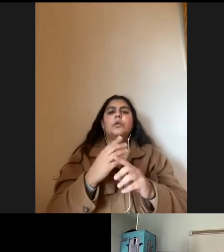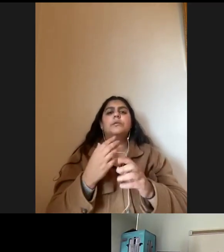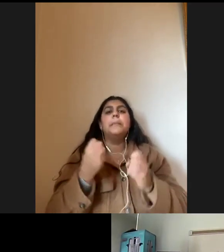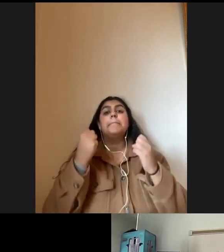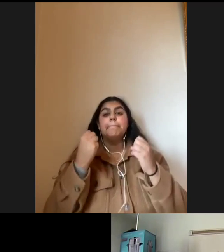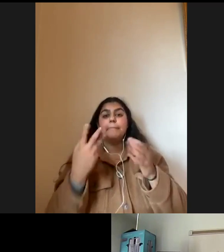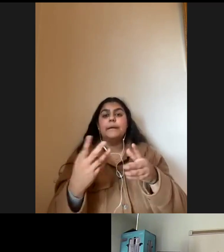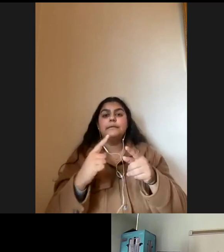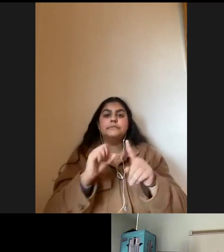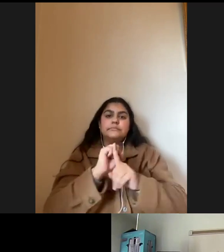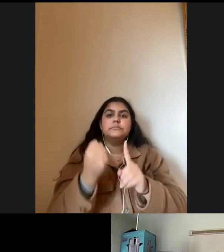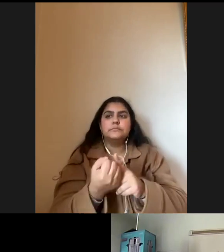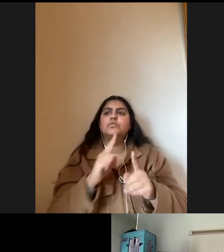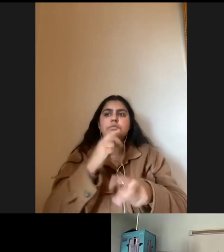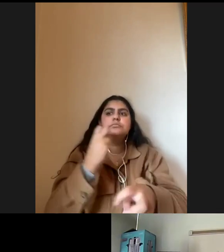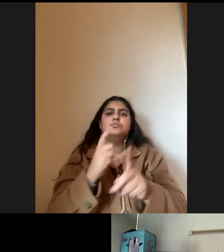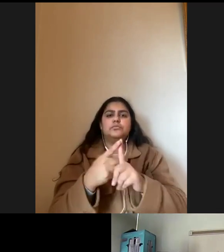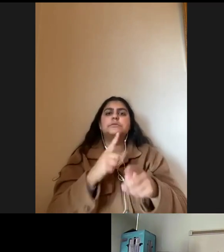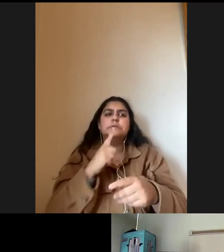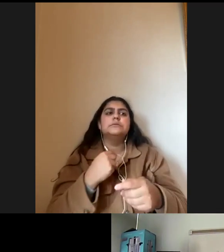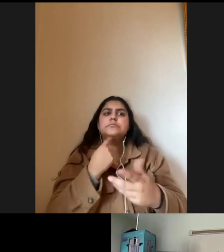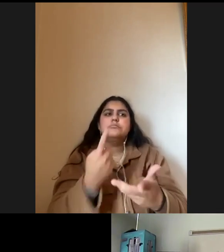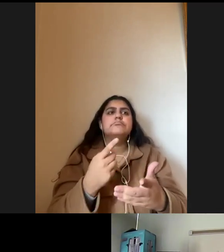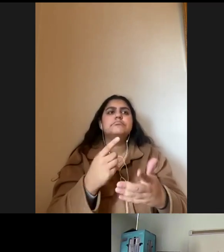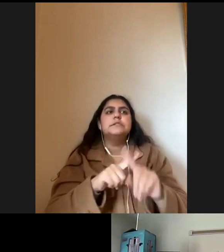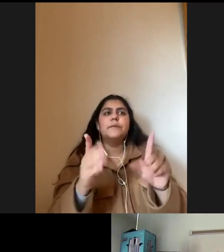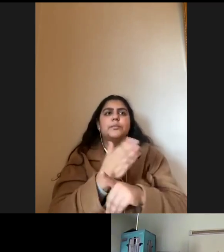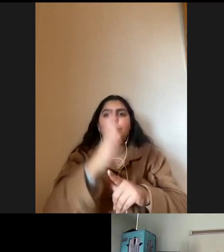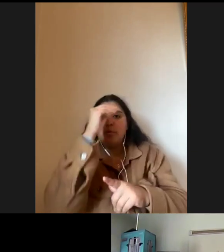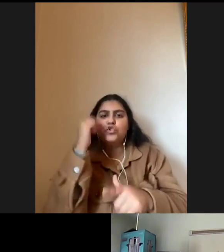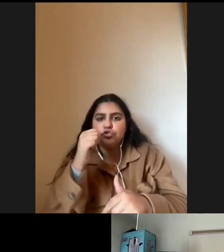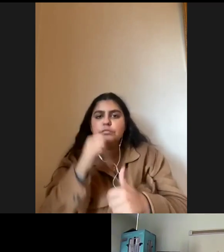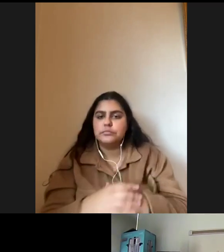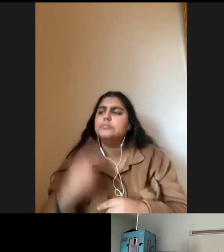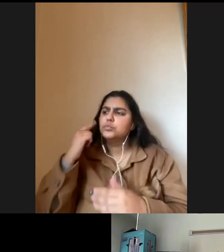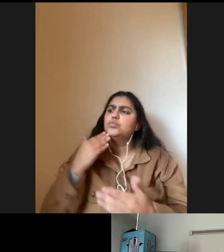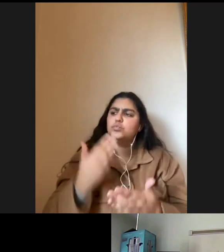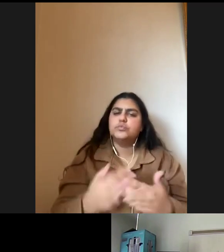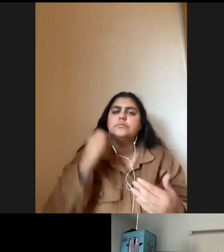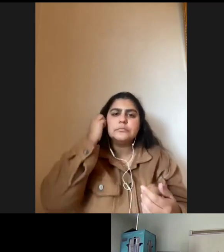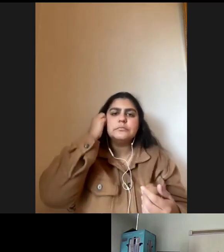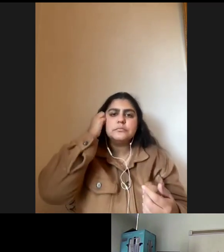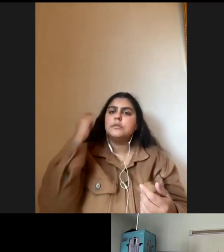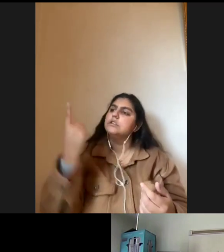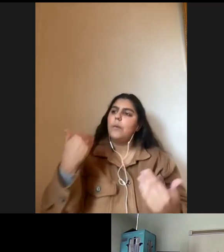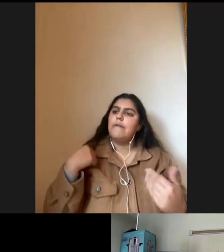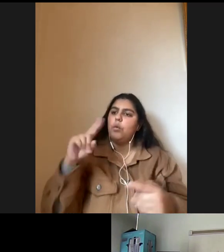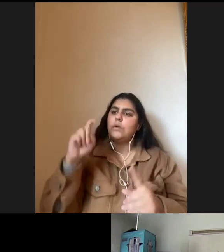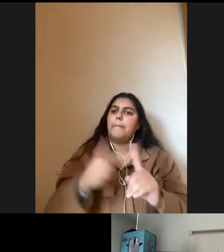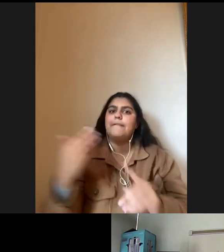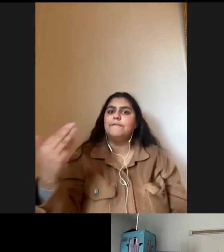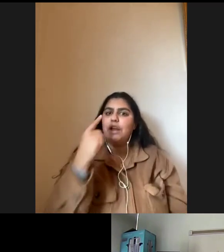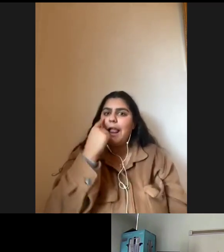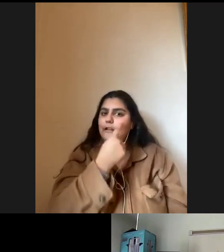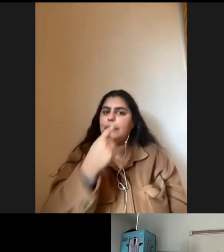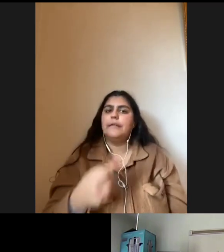really hard to tell them apart. Yeah, sounds good. All right. We got a question about fish eyes from Dr. May's